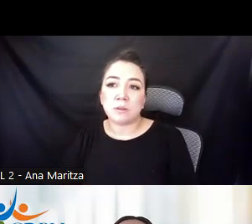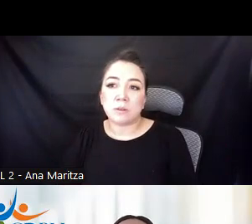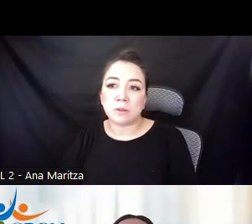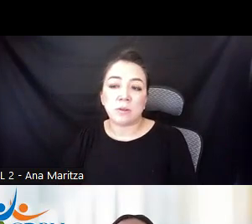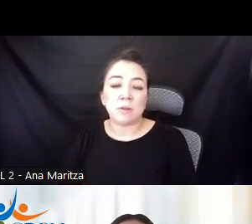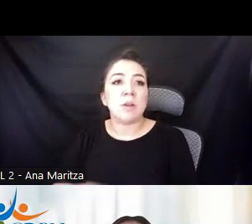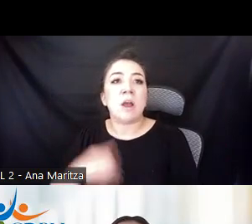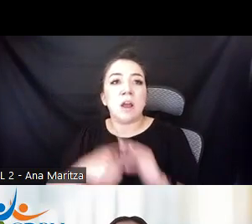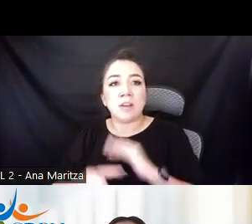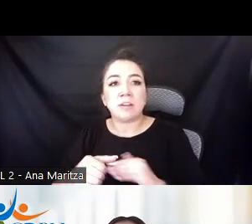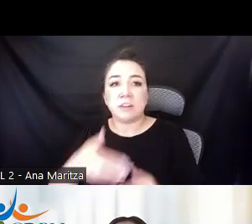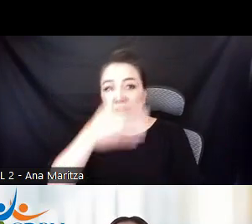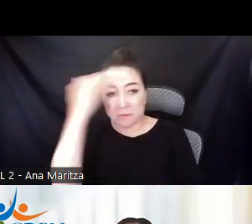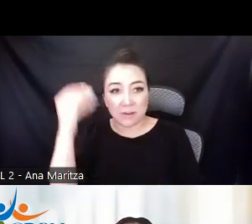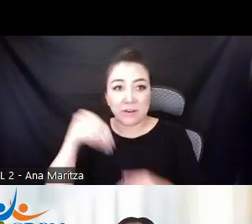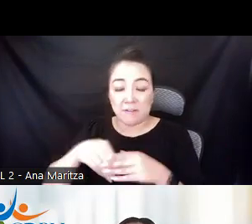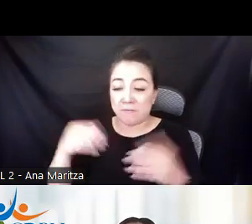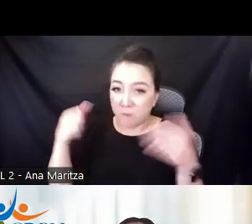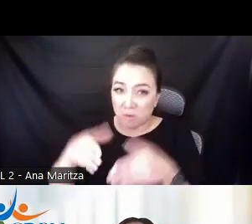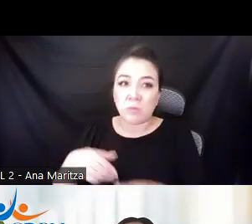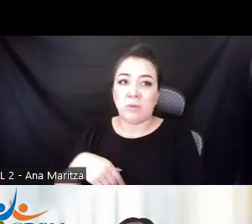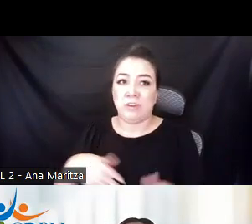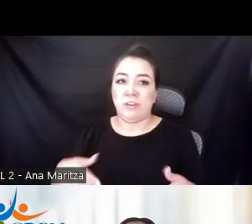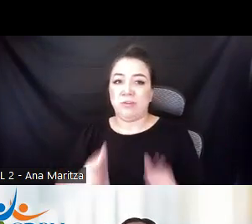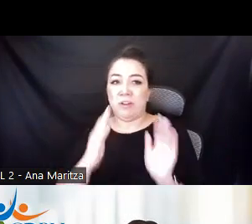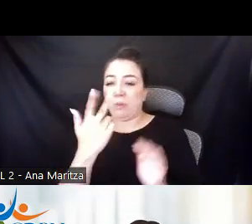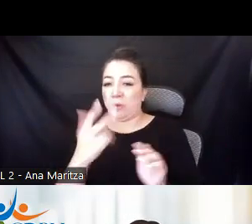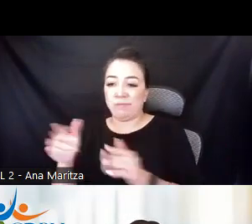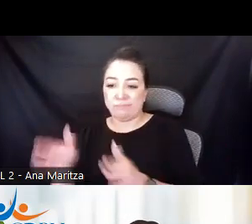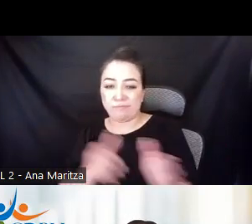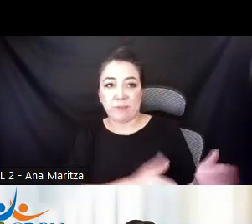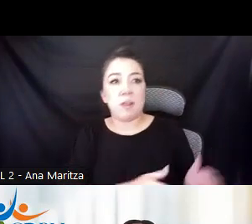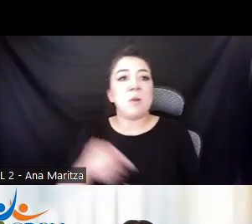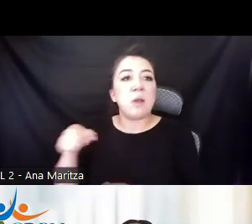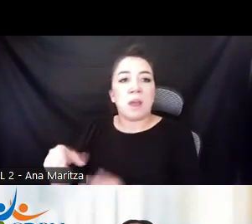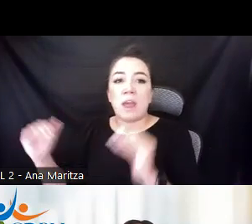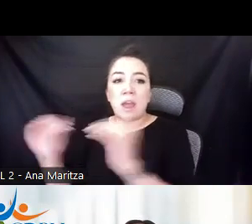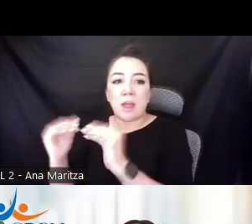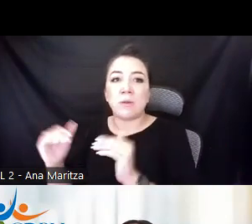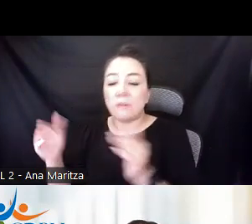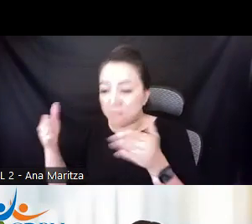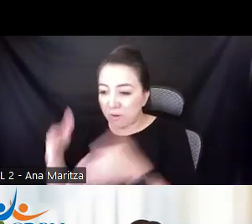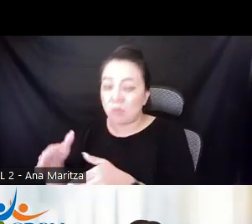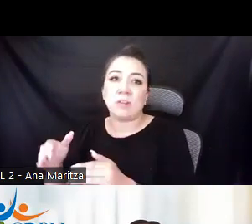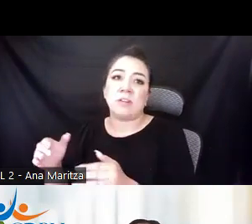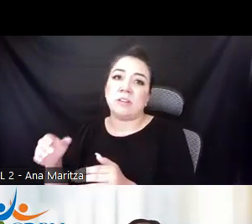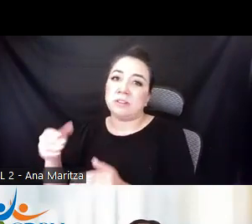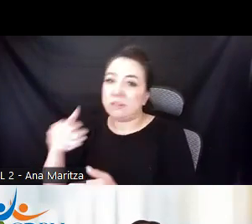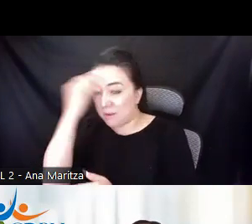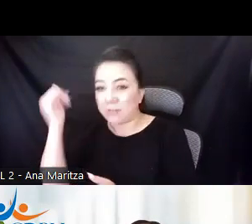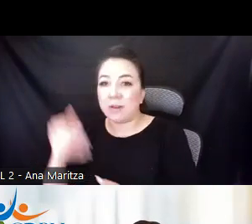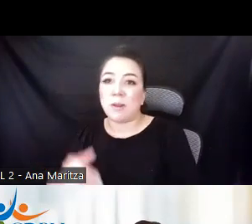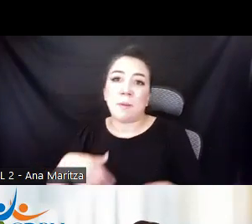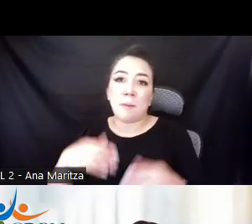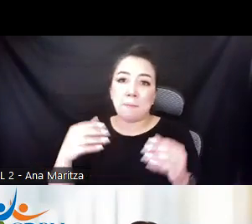Under dementia in focus, we address 3 initiatives, including an equity-focused dementia prevention public health campaign,